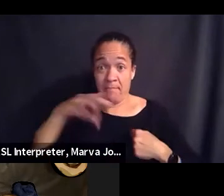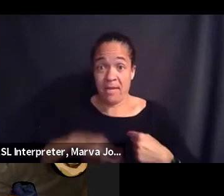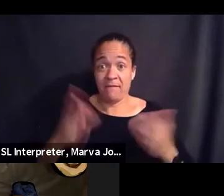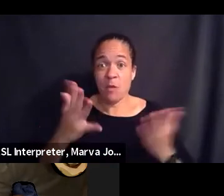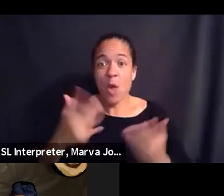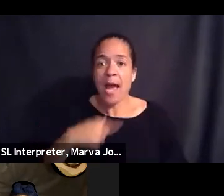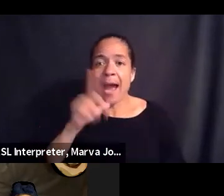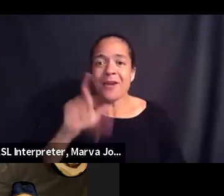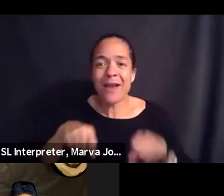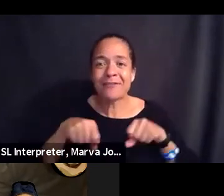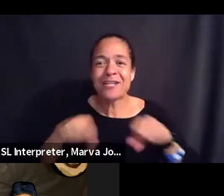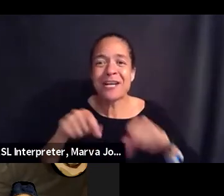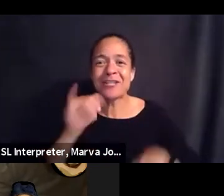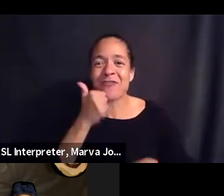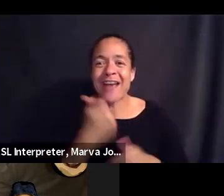that grass.